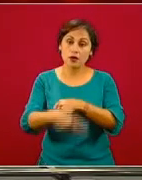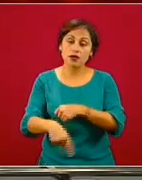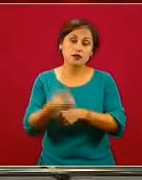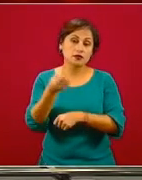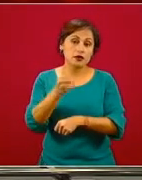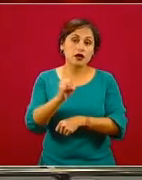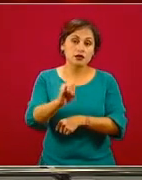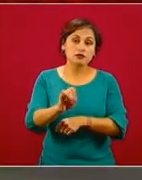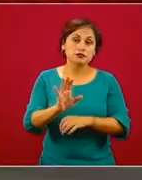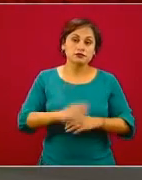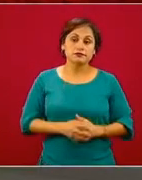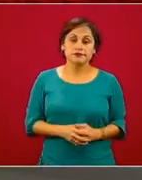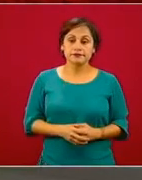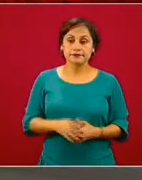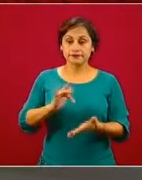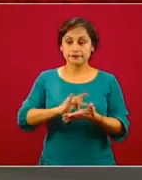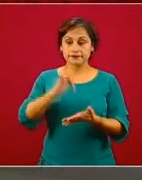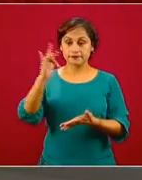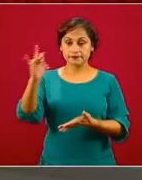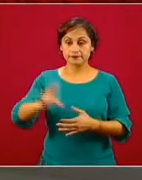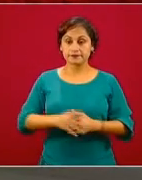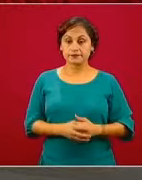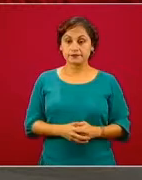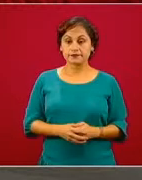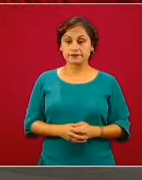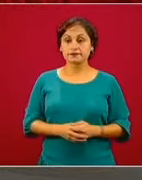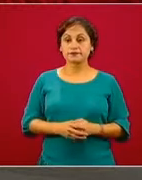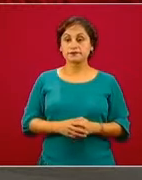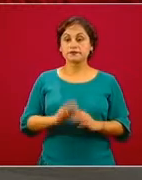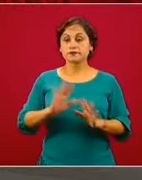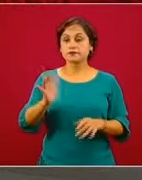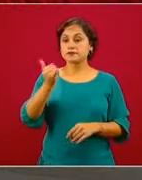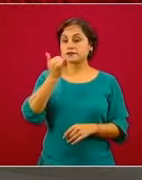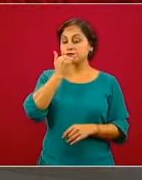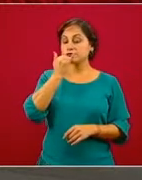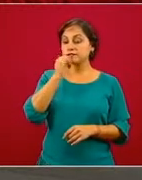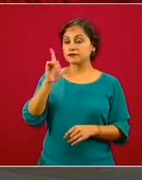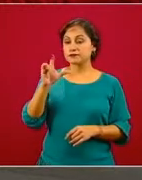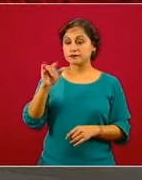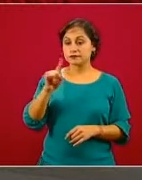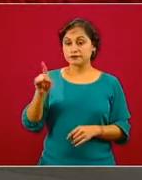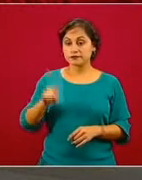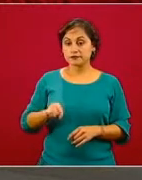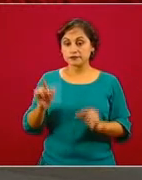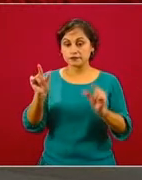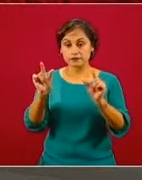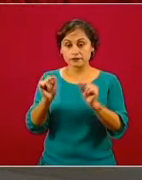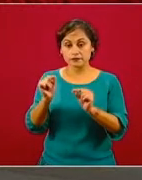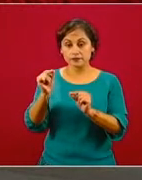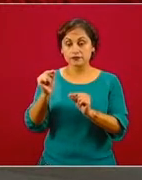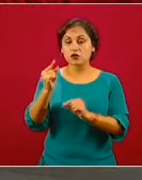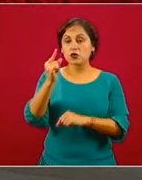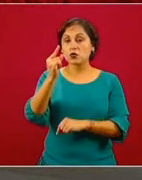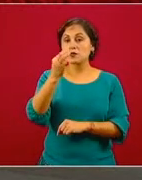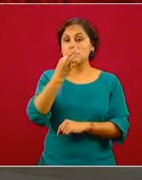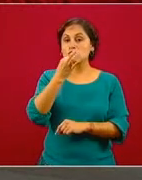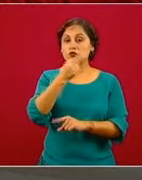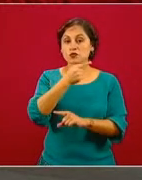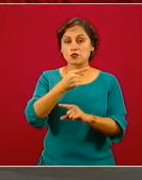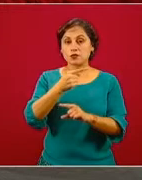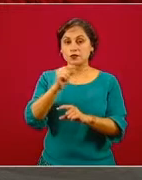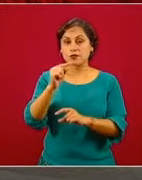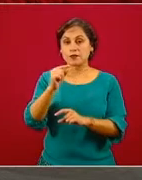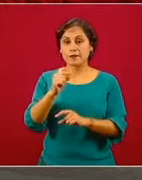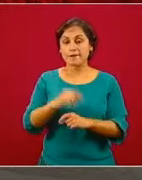medical units are places of higher risk exposure. So